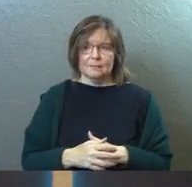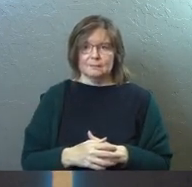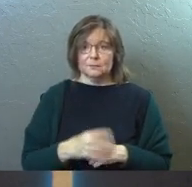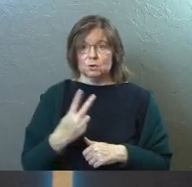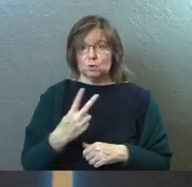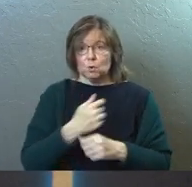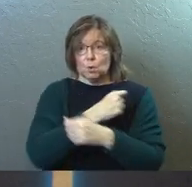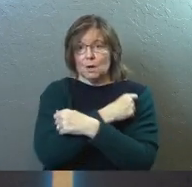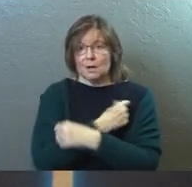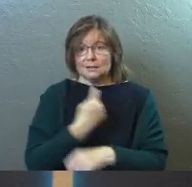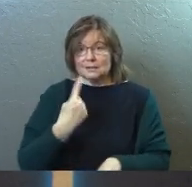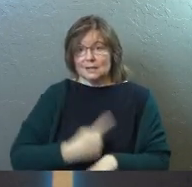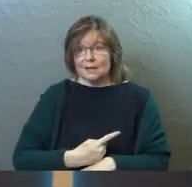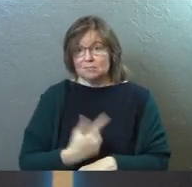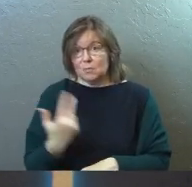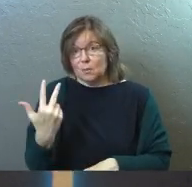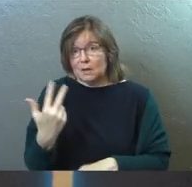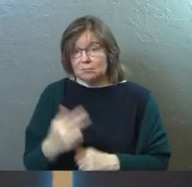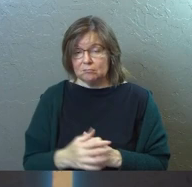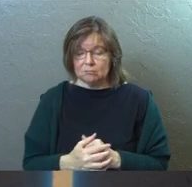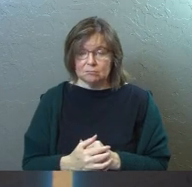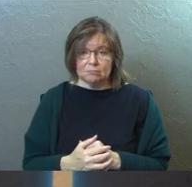2 hugs a day. 3?